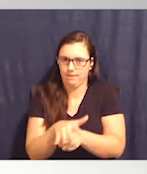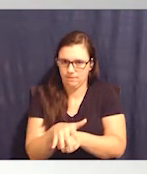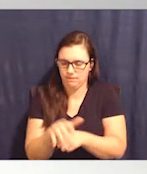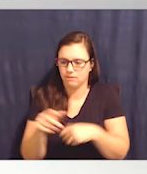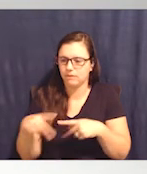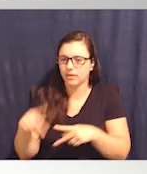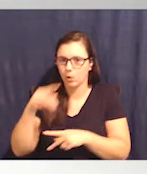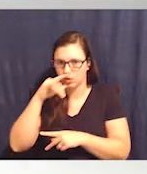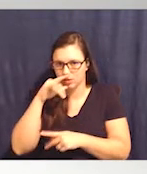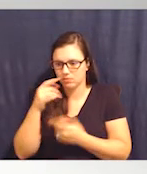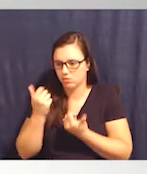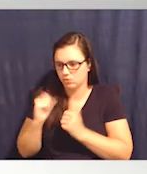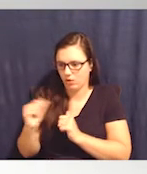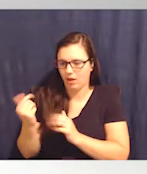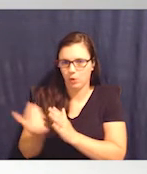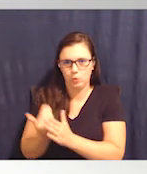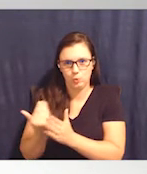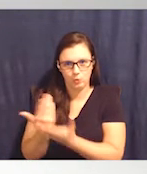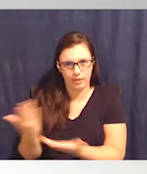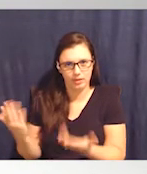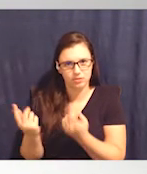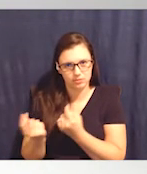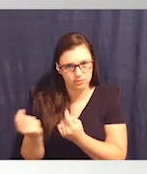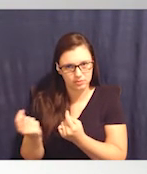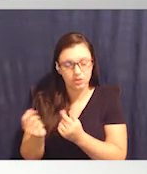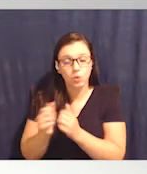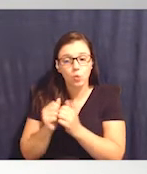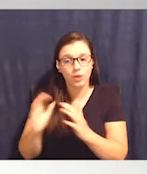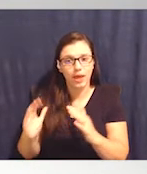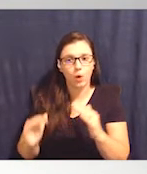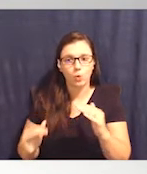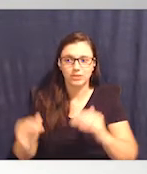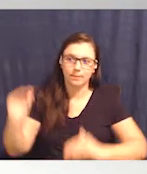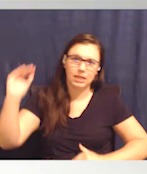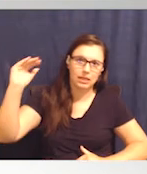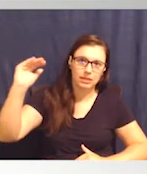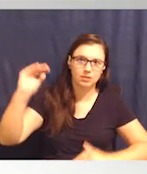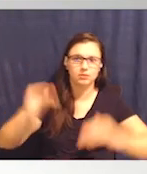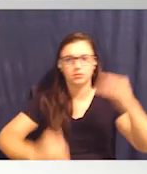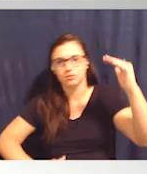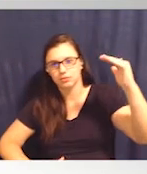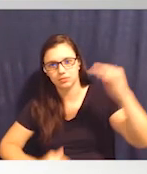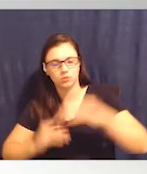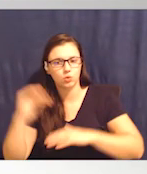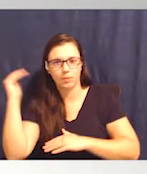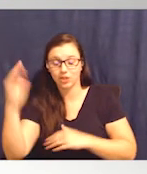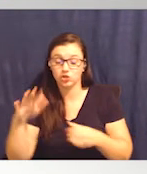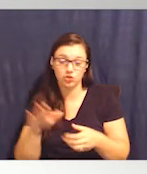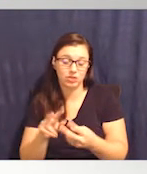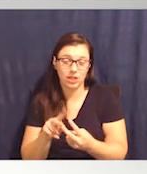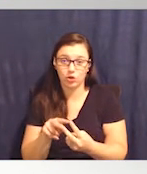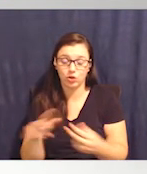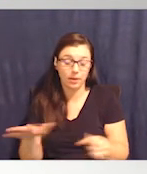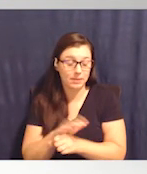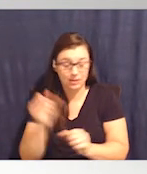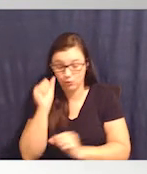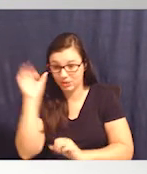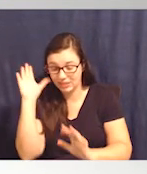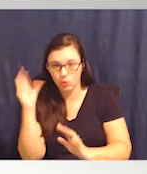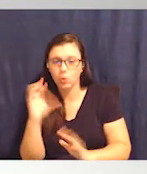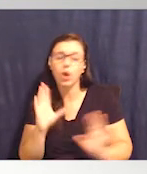things without tipping the scale one way or another to the point that you're either totally freaked out or you're just like, oh, I don't have to worry about this because we're not doing